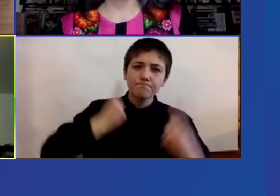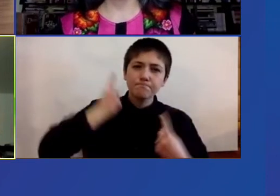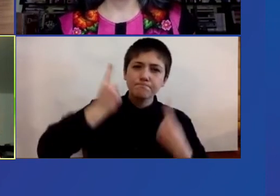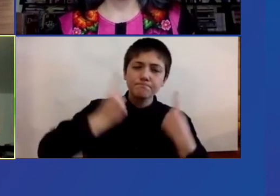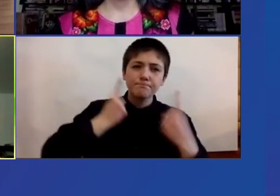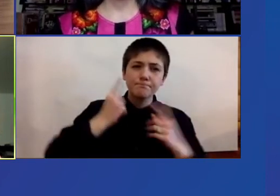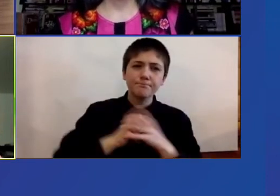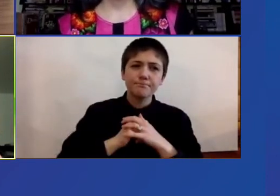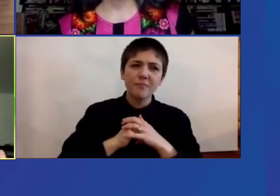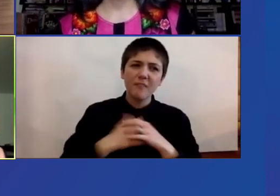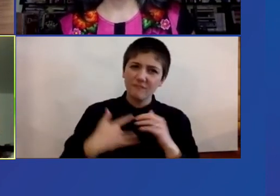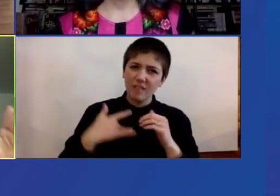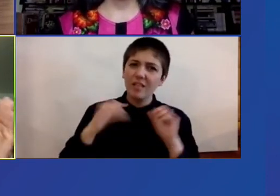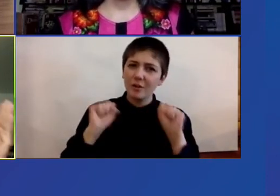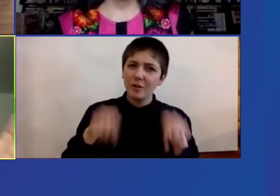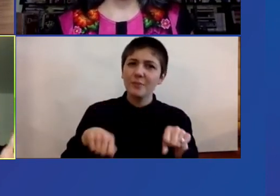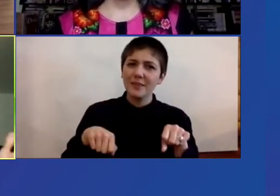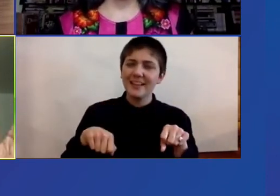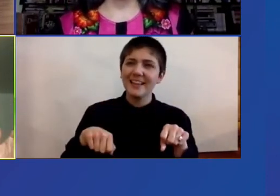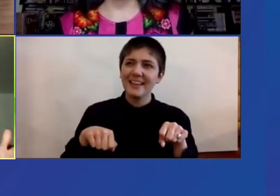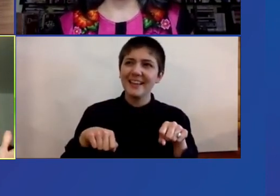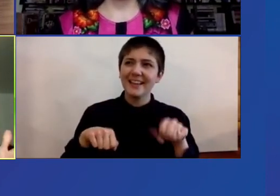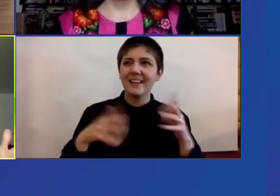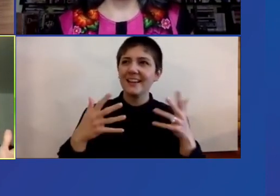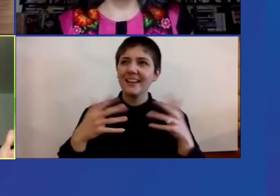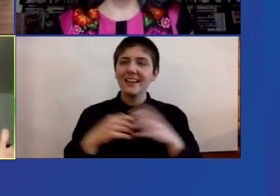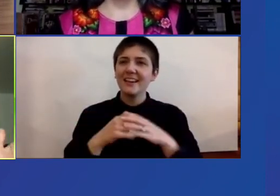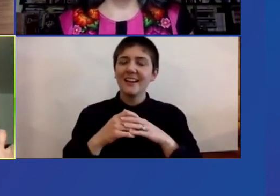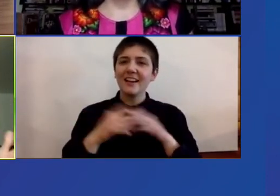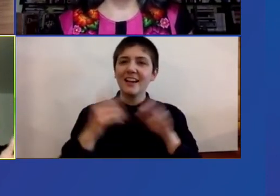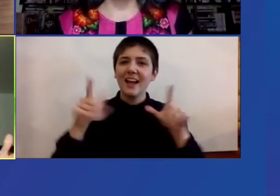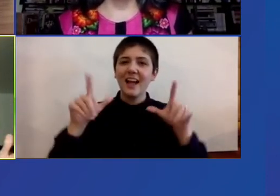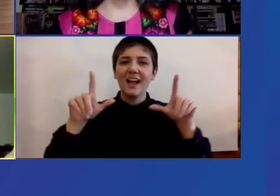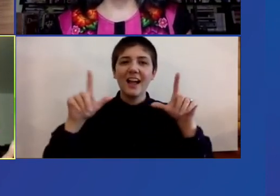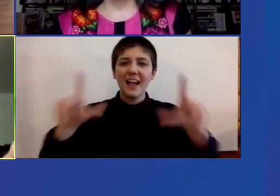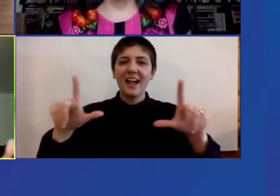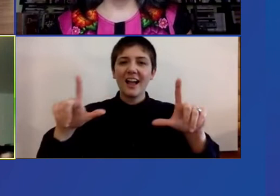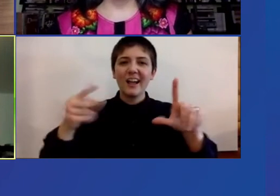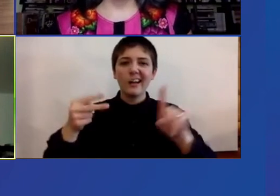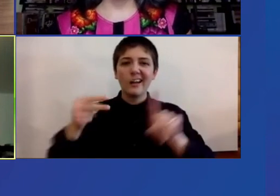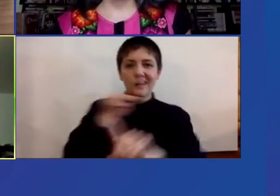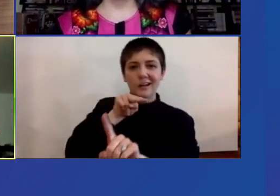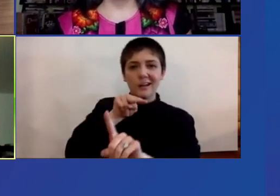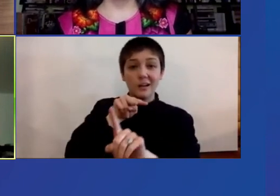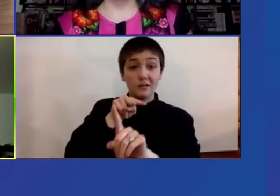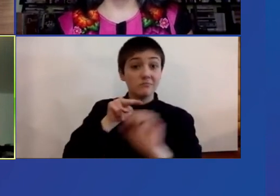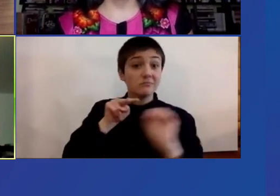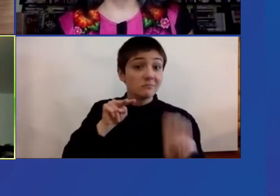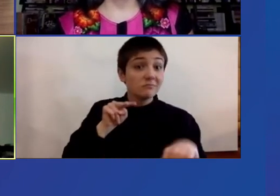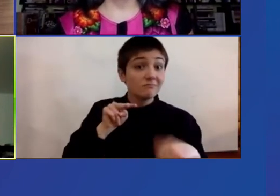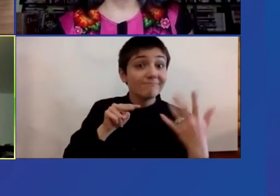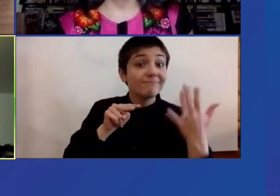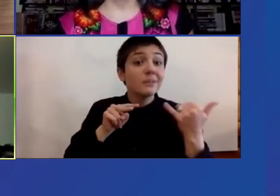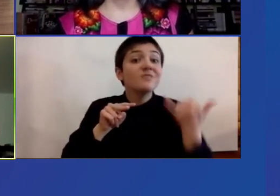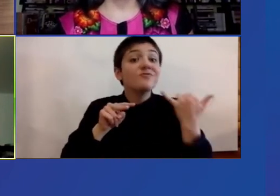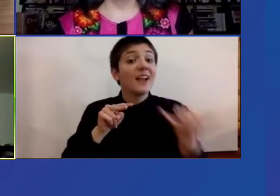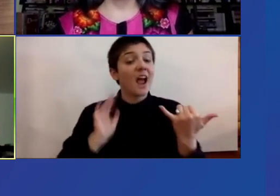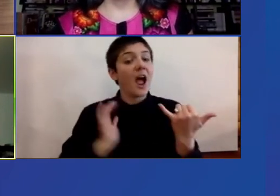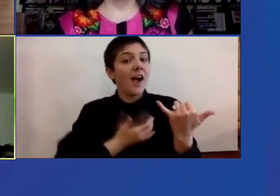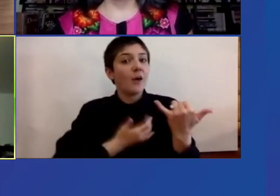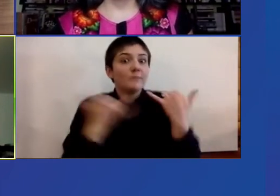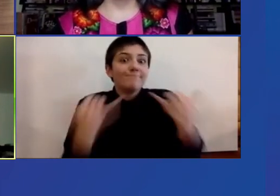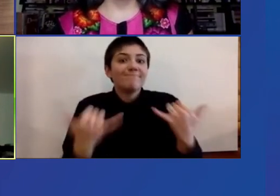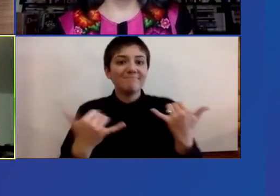paradigm shift, right? Because I think in our present culture, we think of things that are